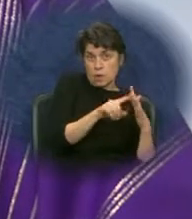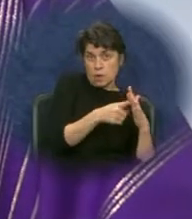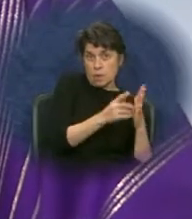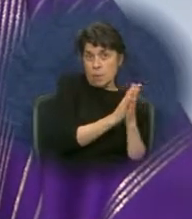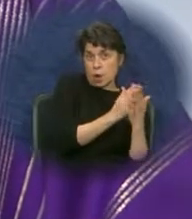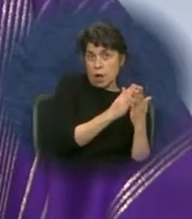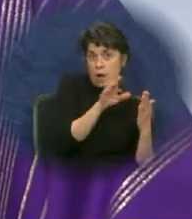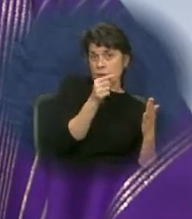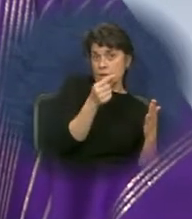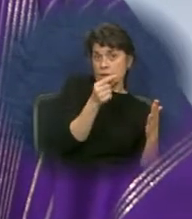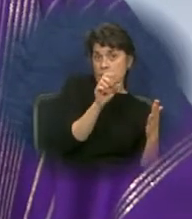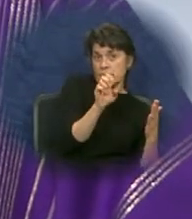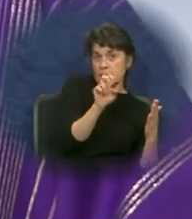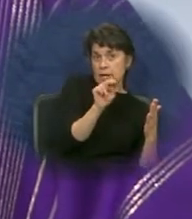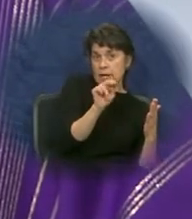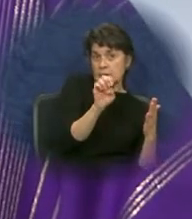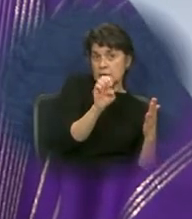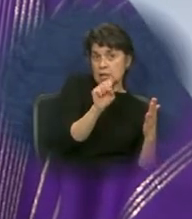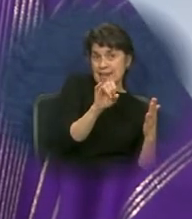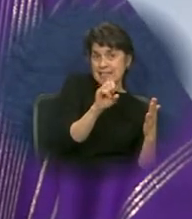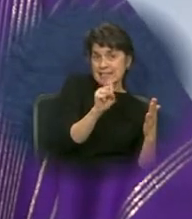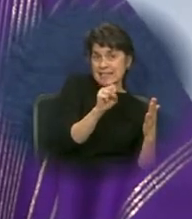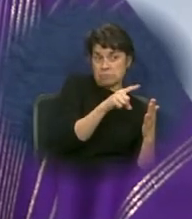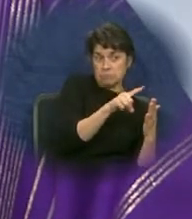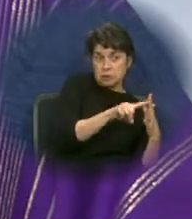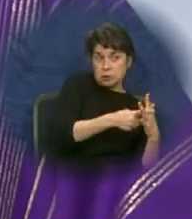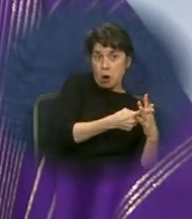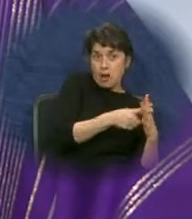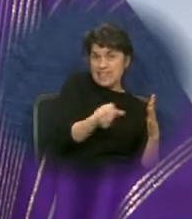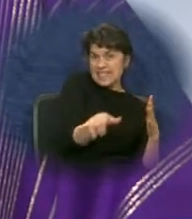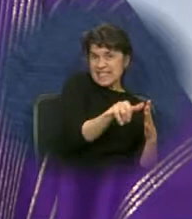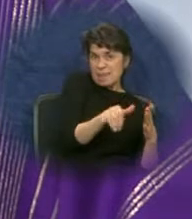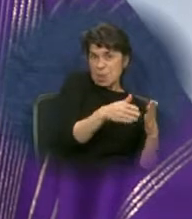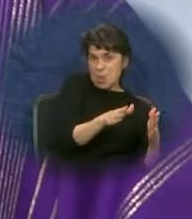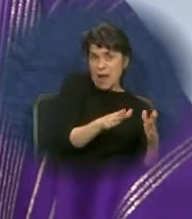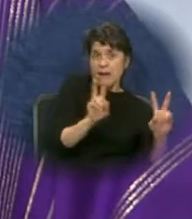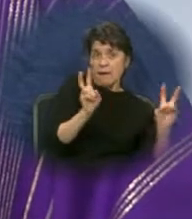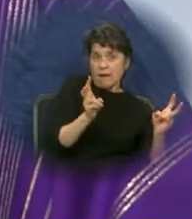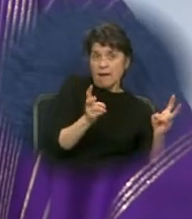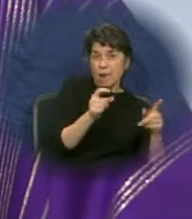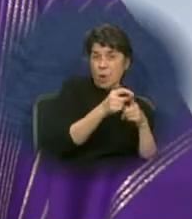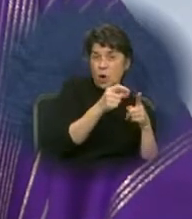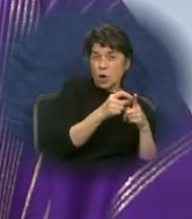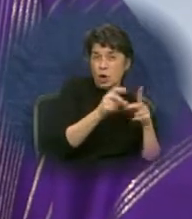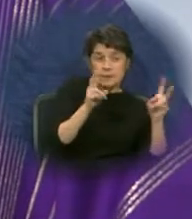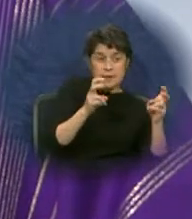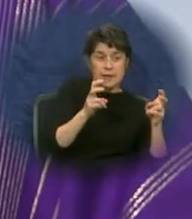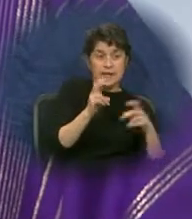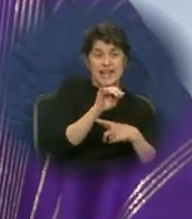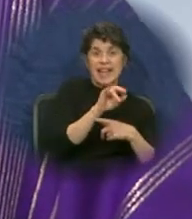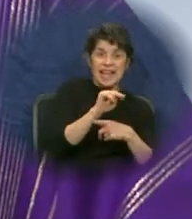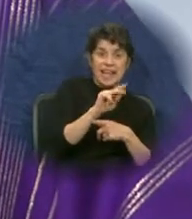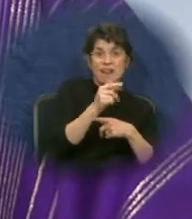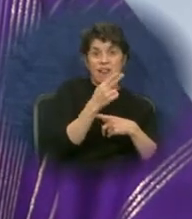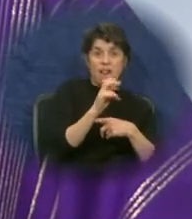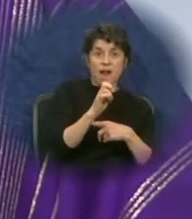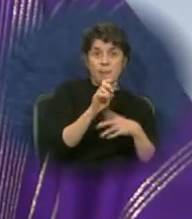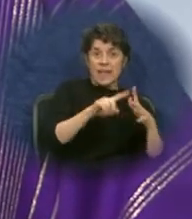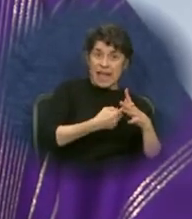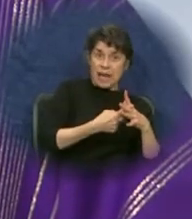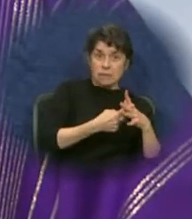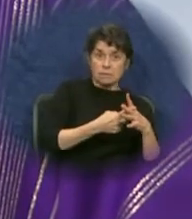Genesis, which also began in a very similar way. In the beginning, God created the heavens and the